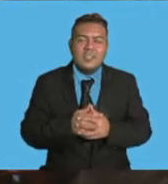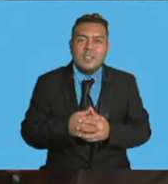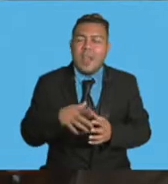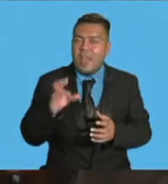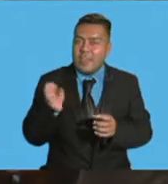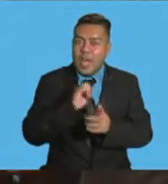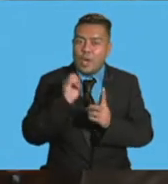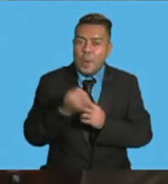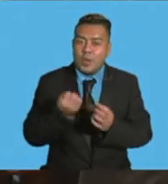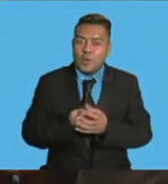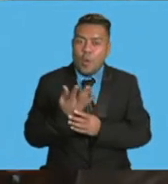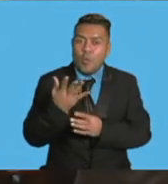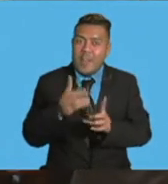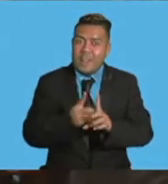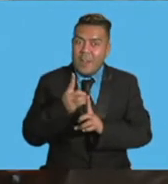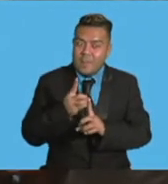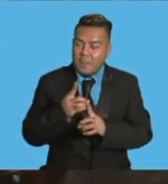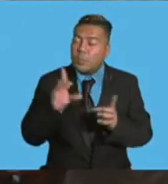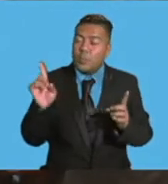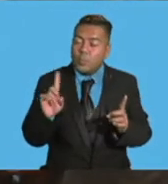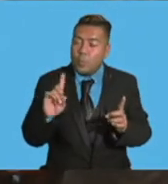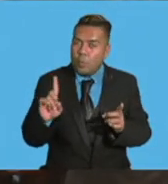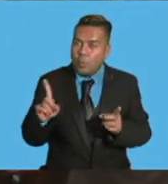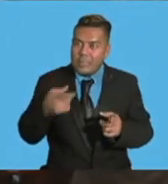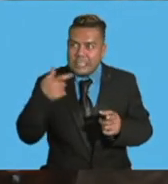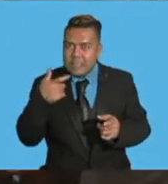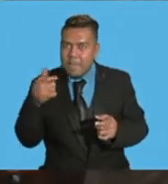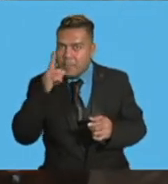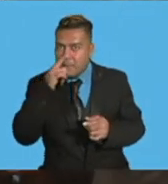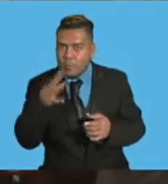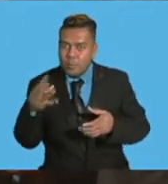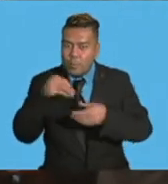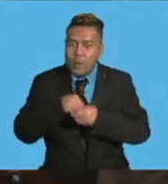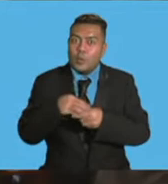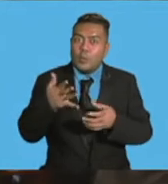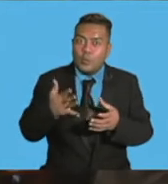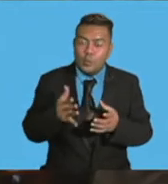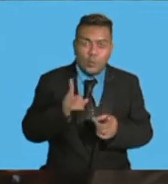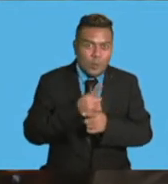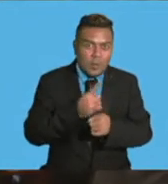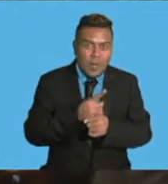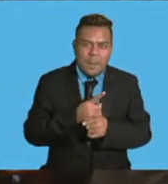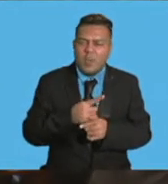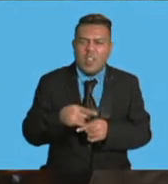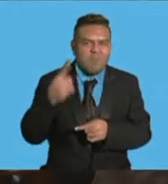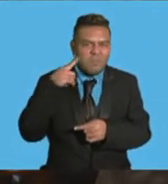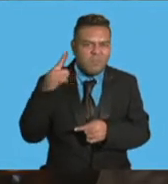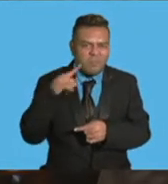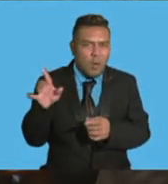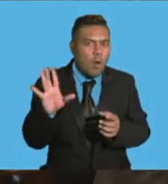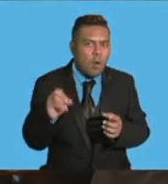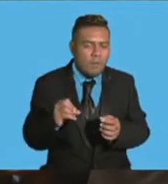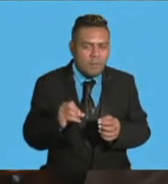growth and development also attracts, but one of the ones that I wish to highlight is the non-adherence of